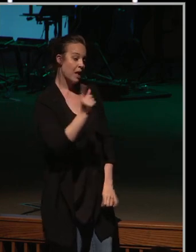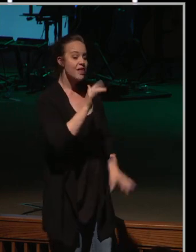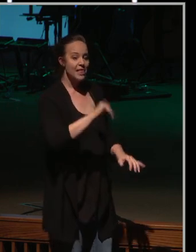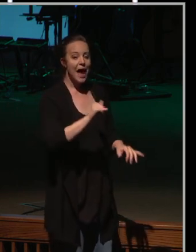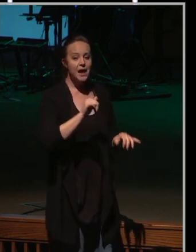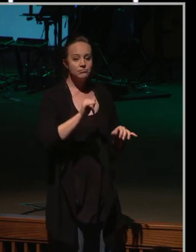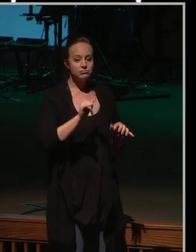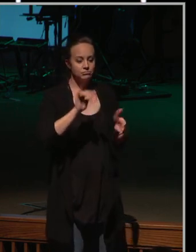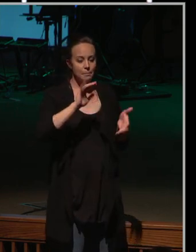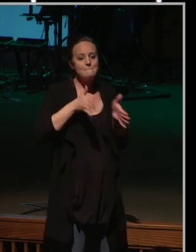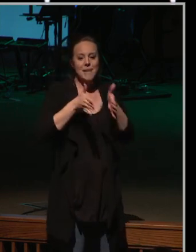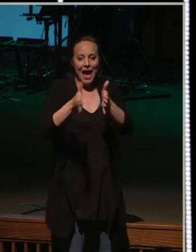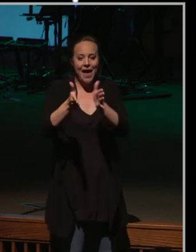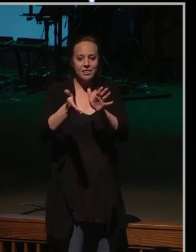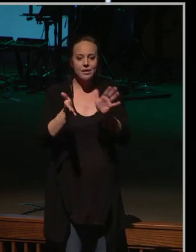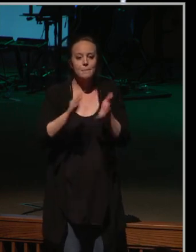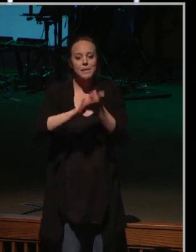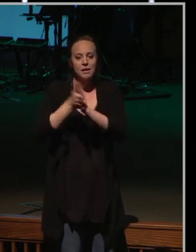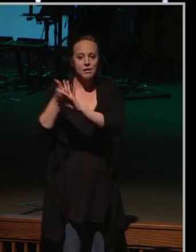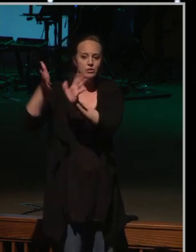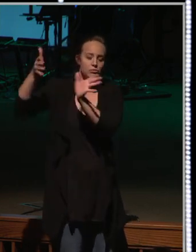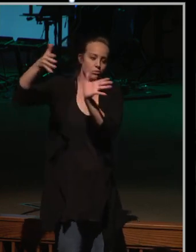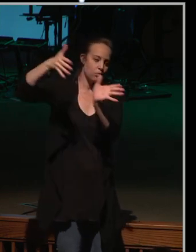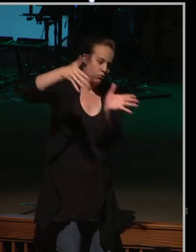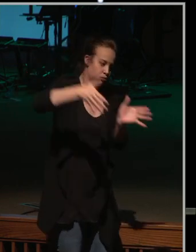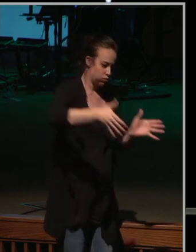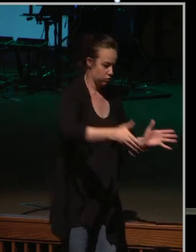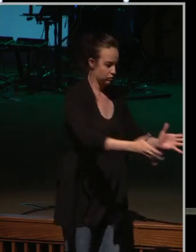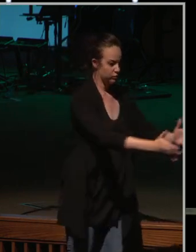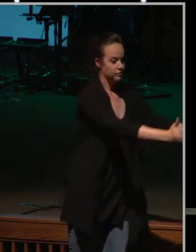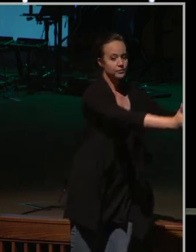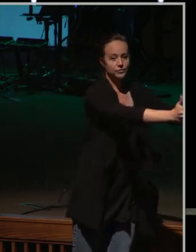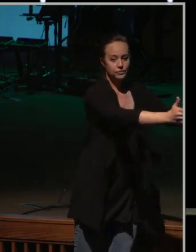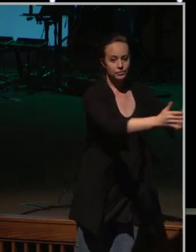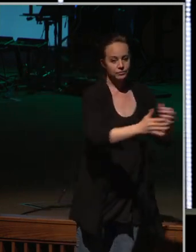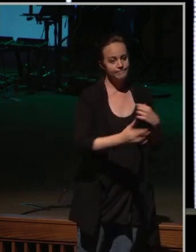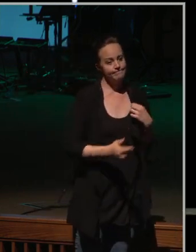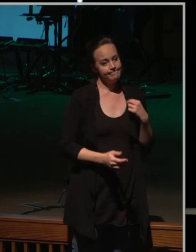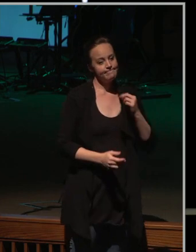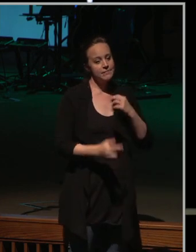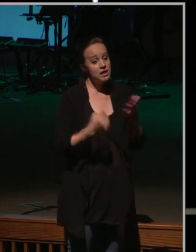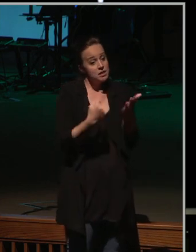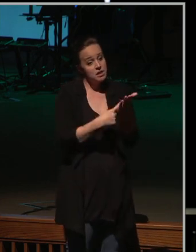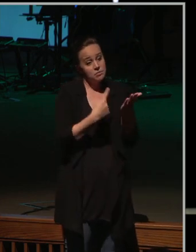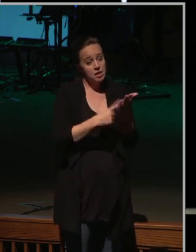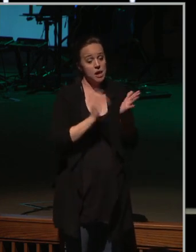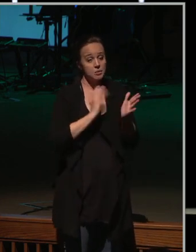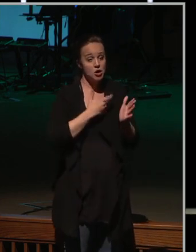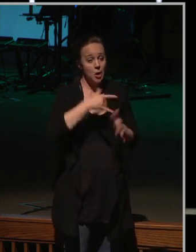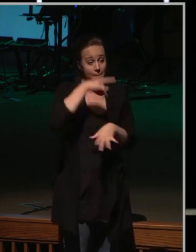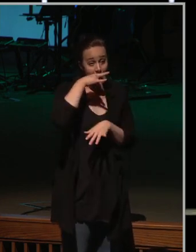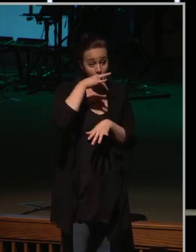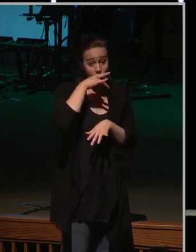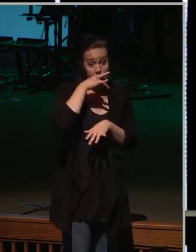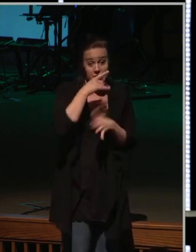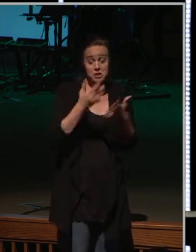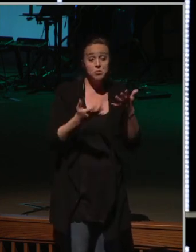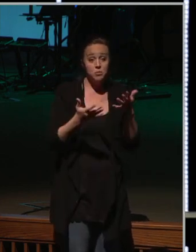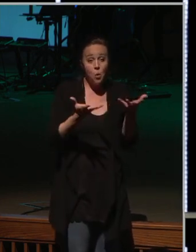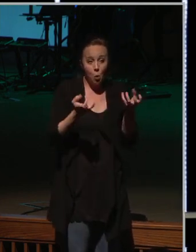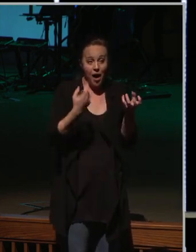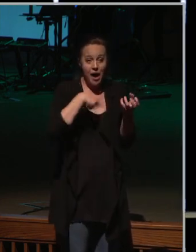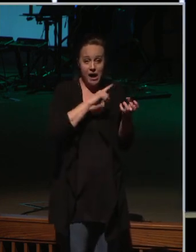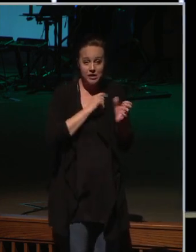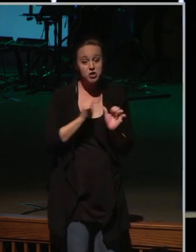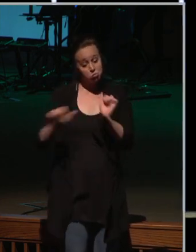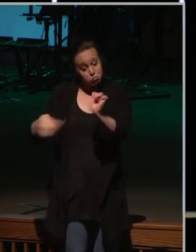You know, one of these areas where our desire as parents to pursue the godly path, but we got kind of sucked into some of the worldly things